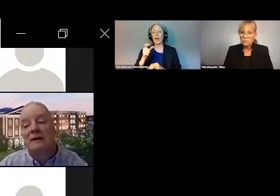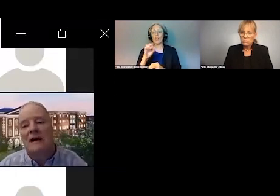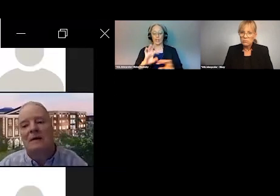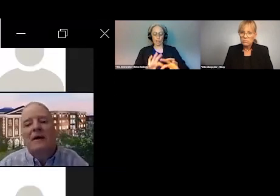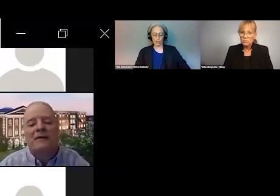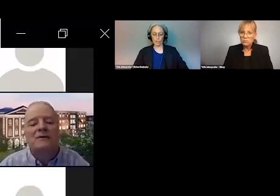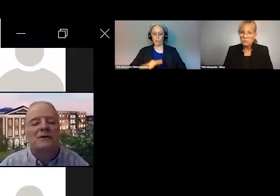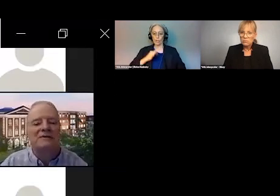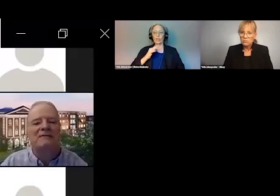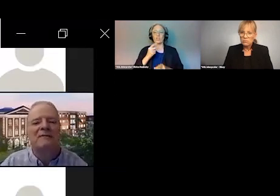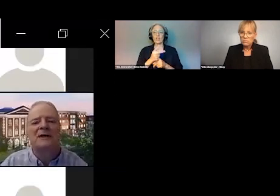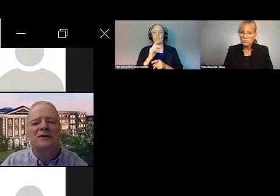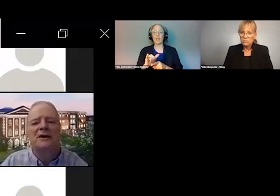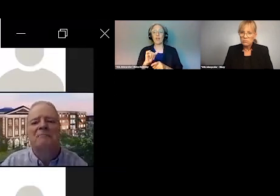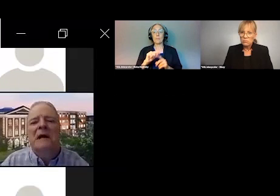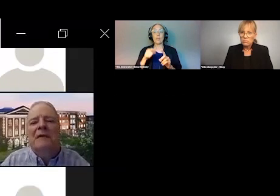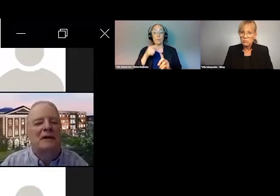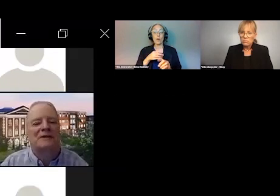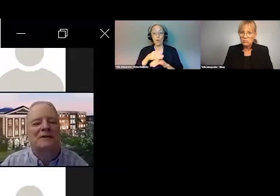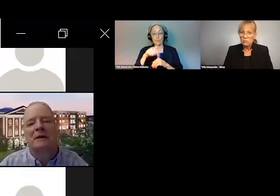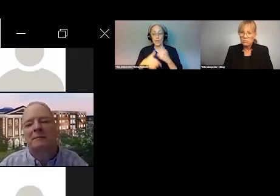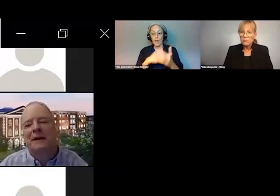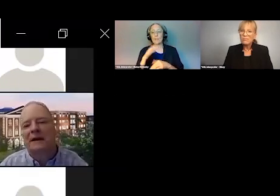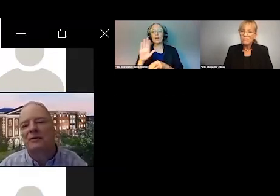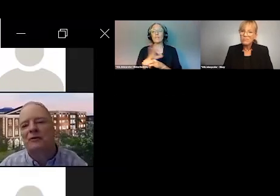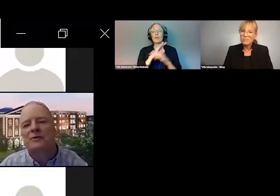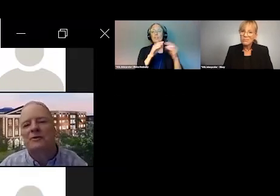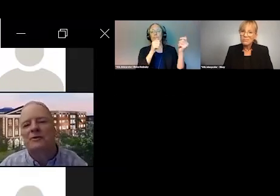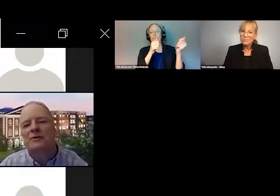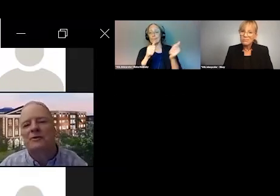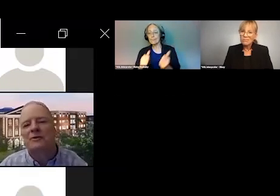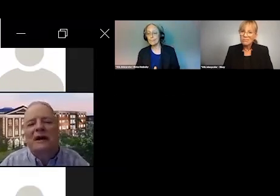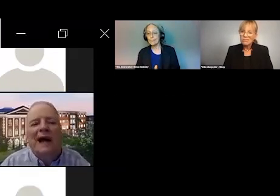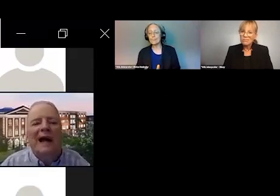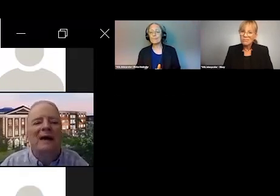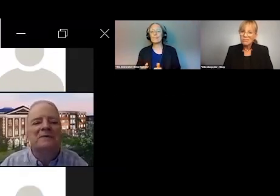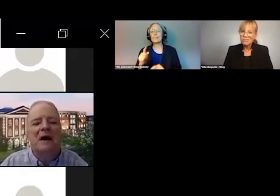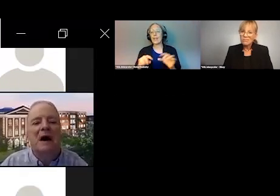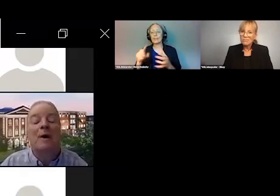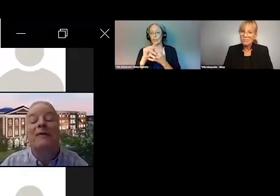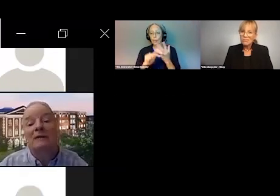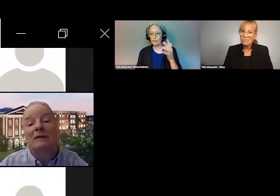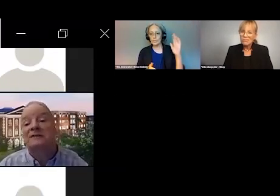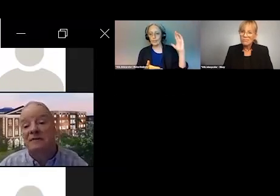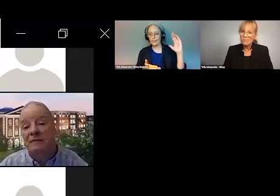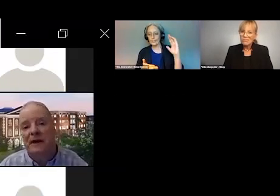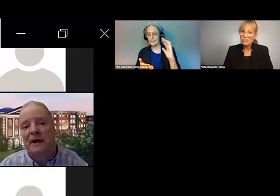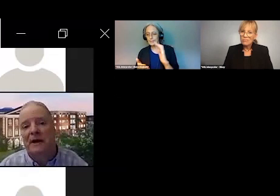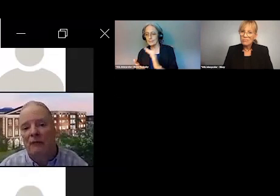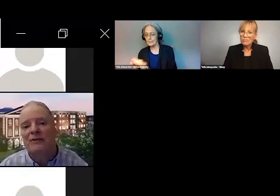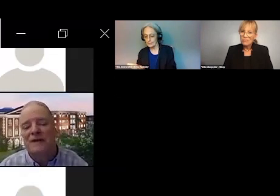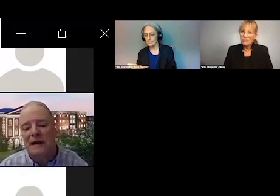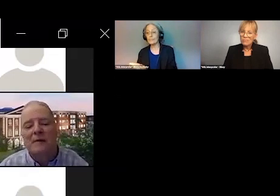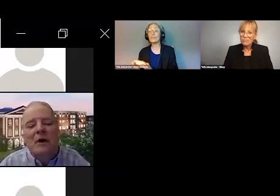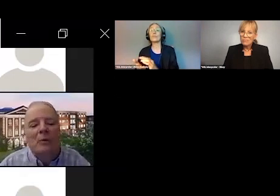point is that over time, there's a loss of function. There's a loss of the ability to do those things. And with that